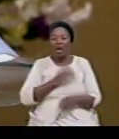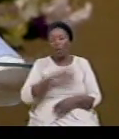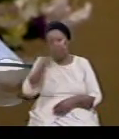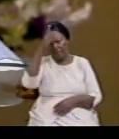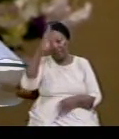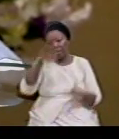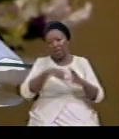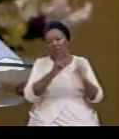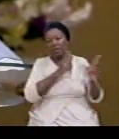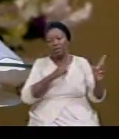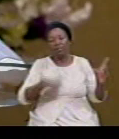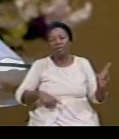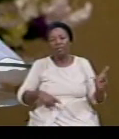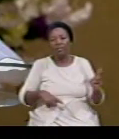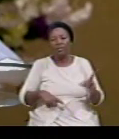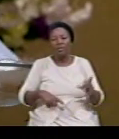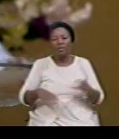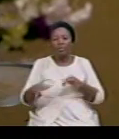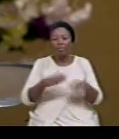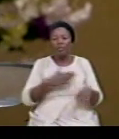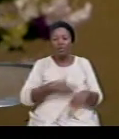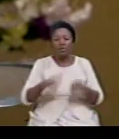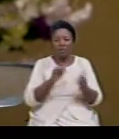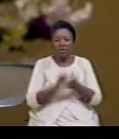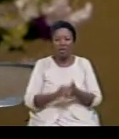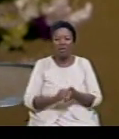that. God bless you mightily.